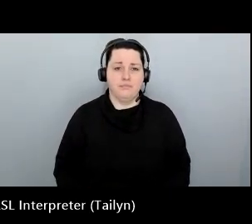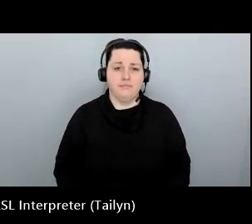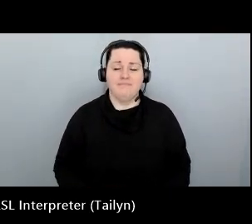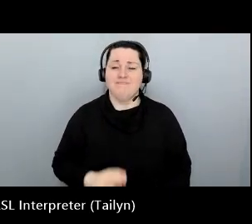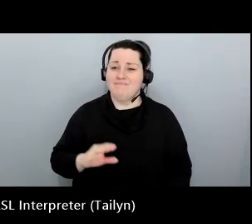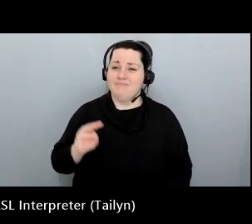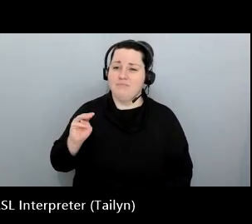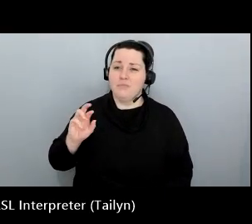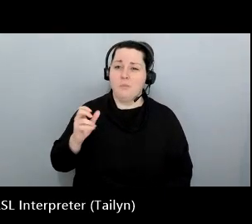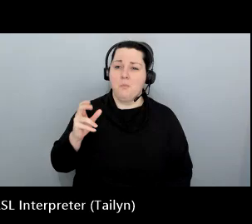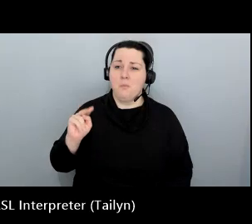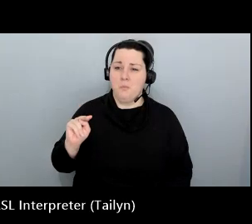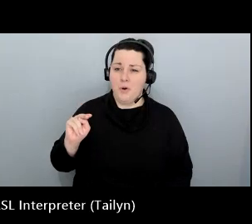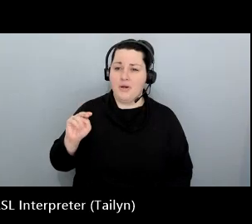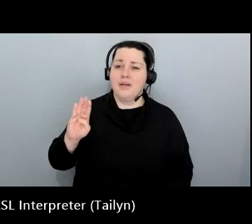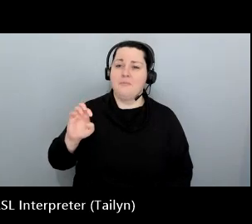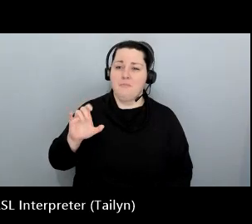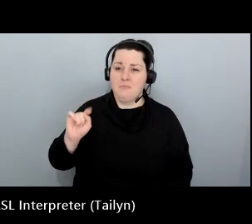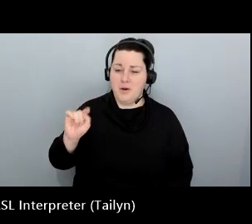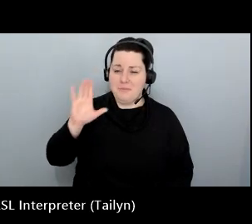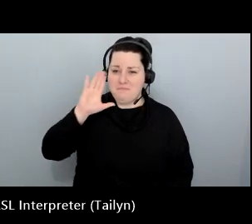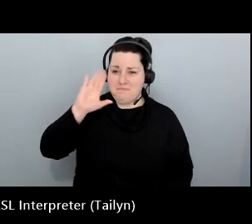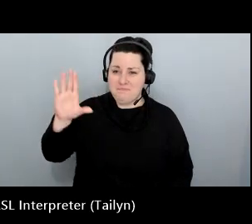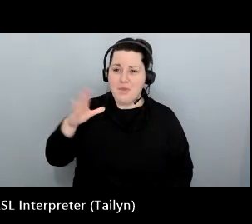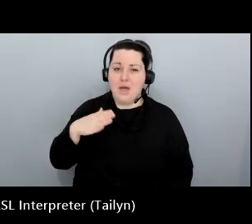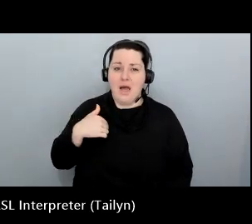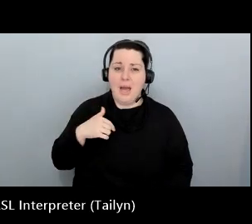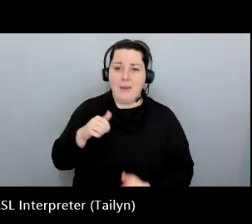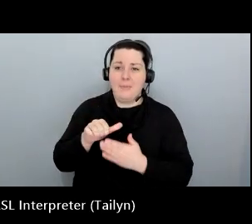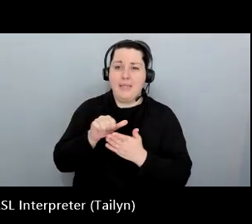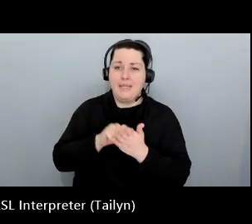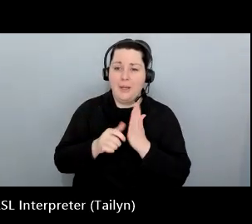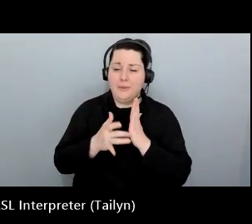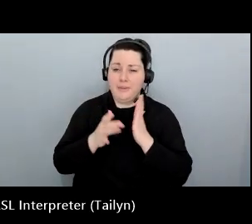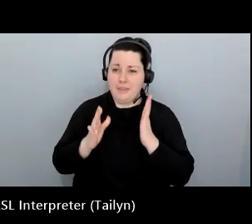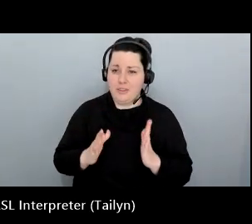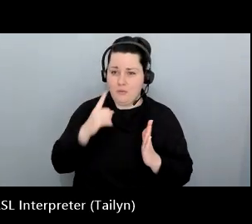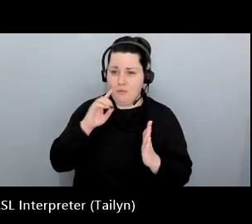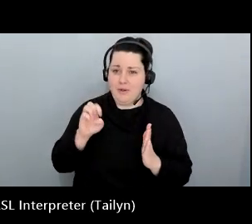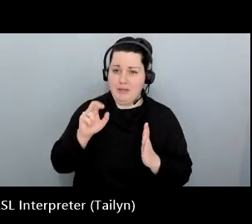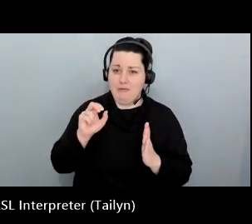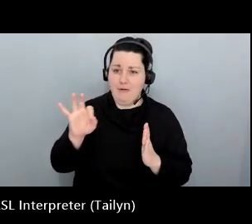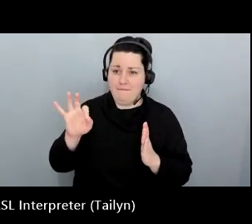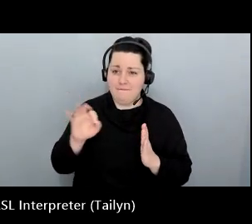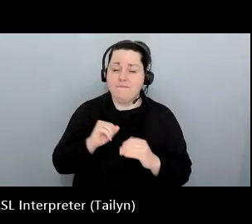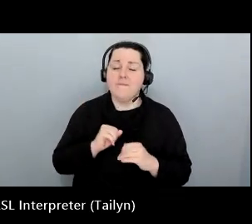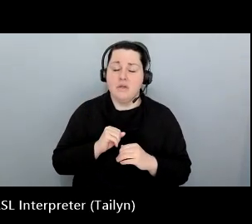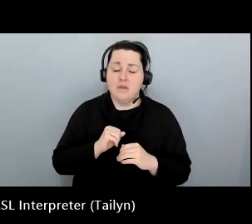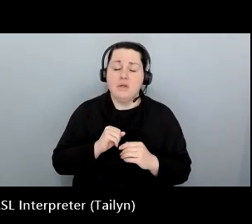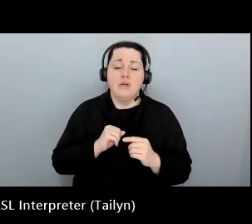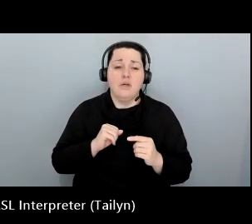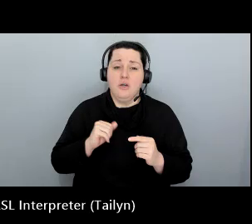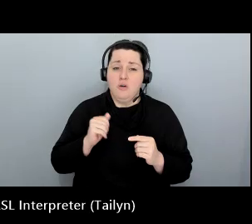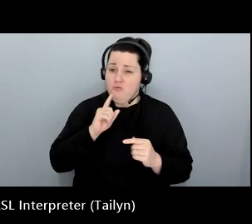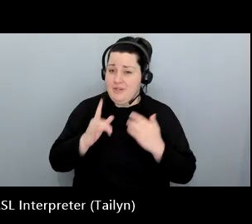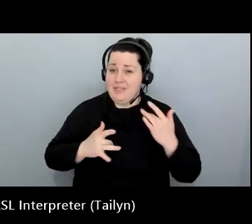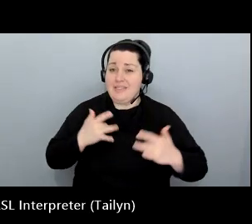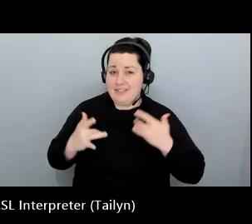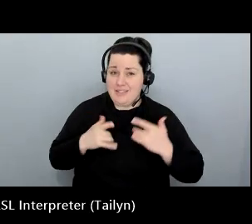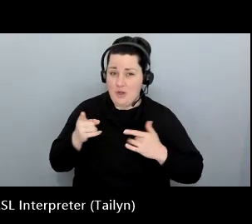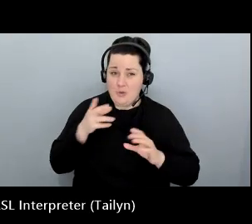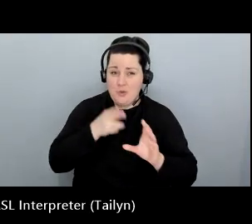Hi all, my name is Morgan. I am our account technician for ERAF, and we're very excited to have you guys